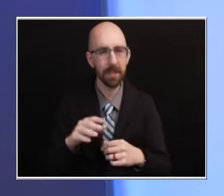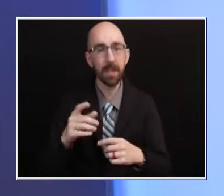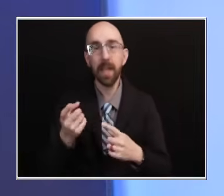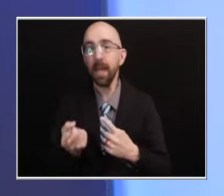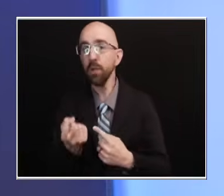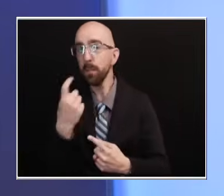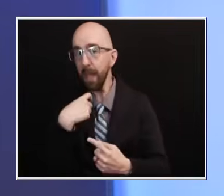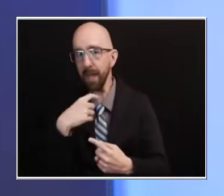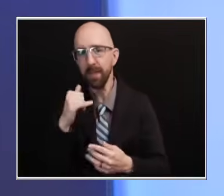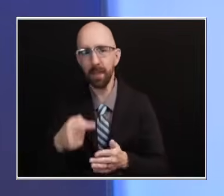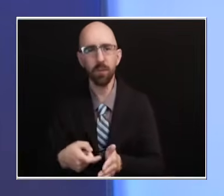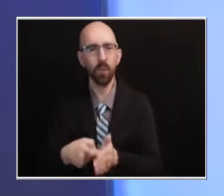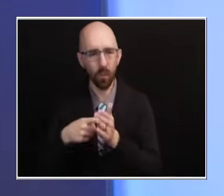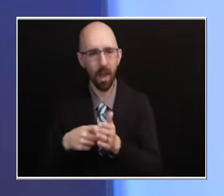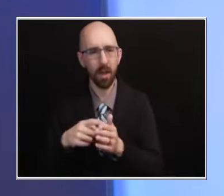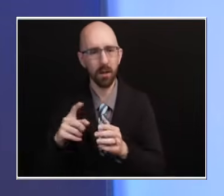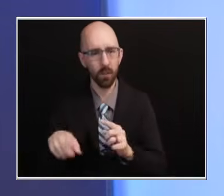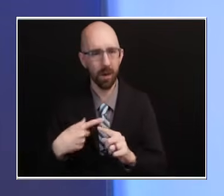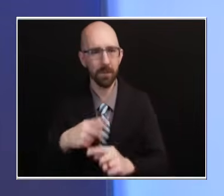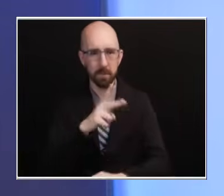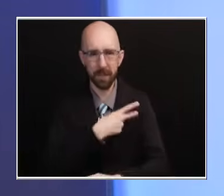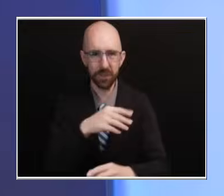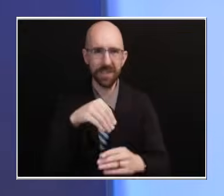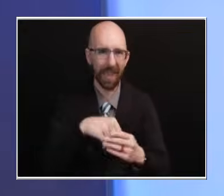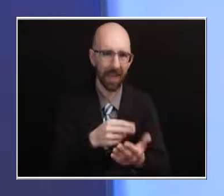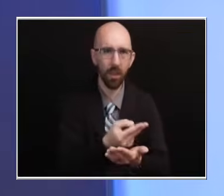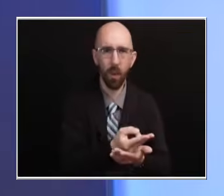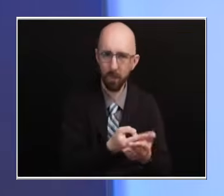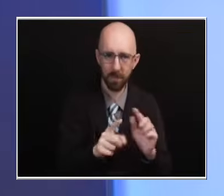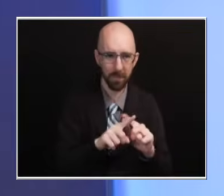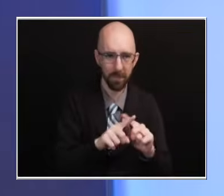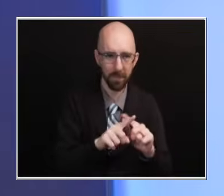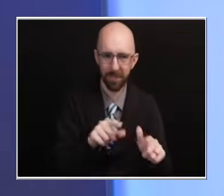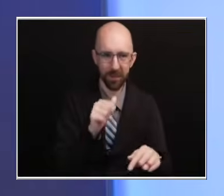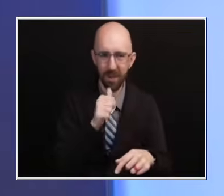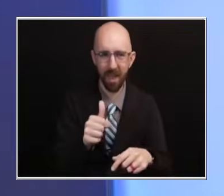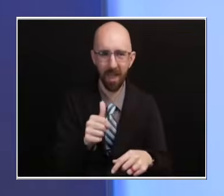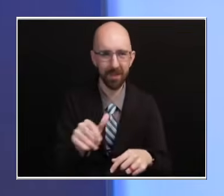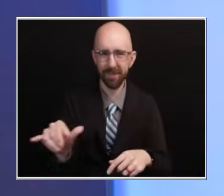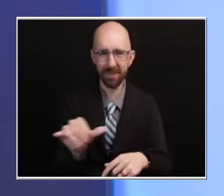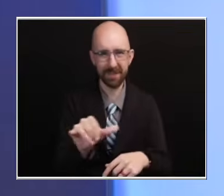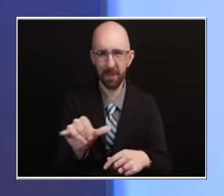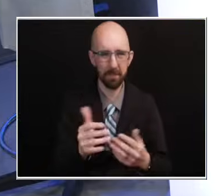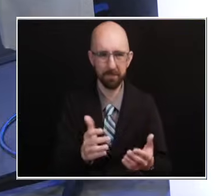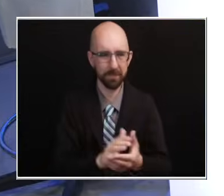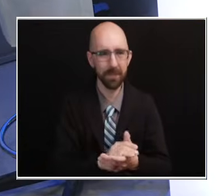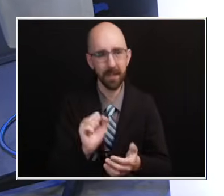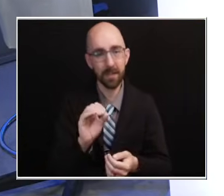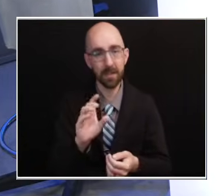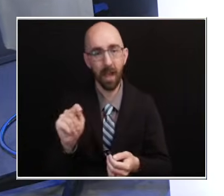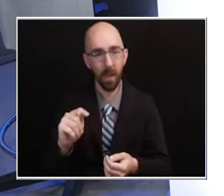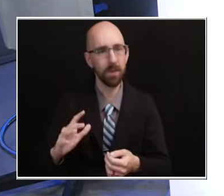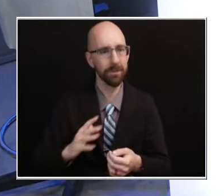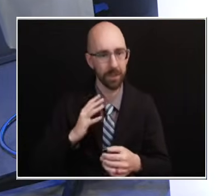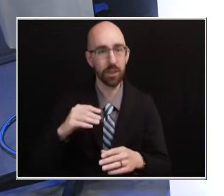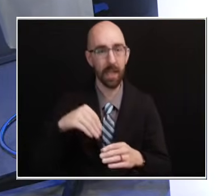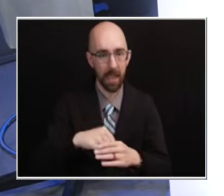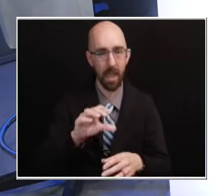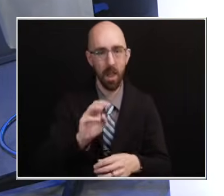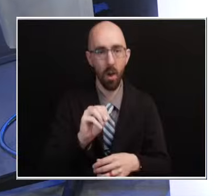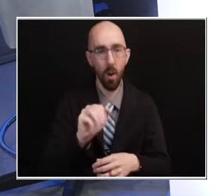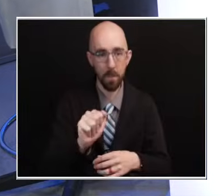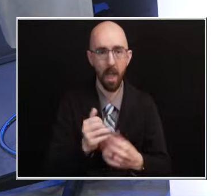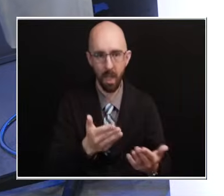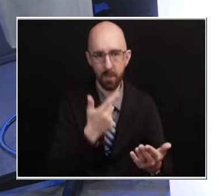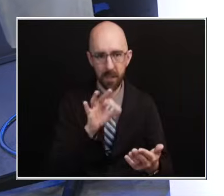required among patients in a coma, but they're not the same. But Scott was officially in a coma Yes, because of his brain